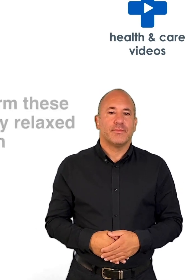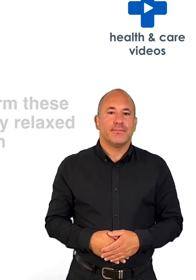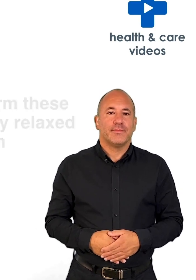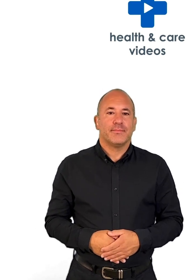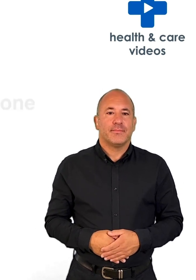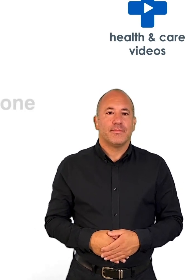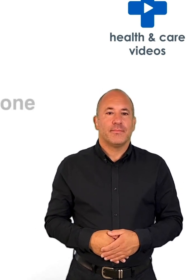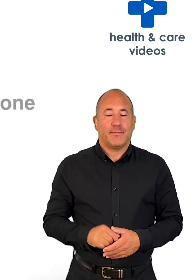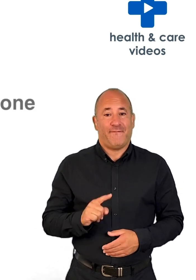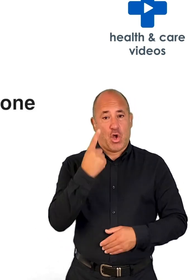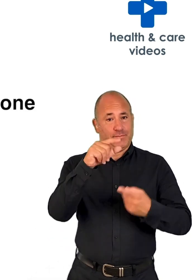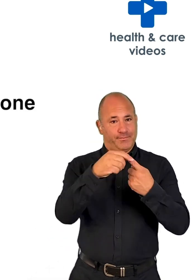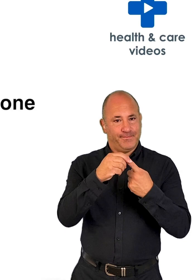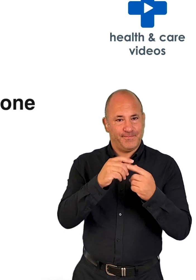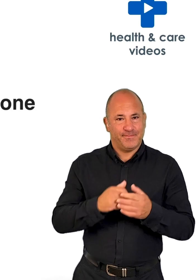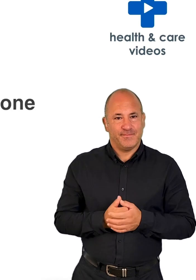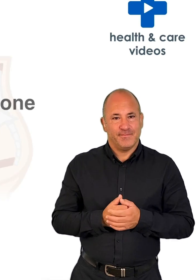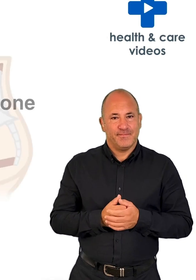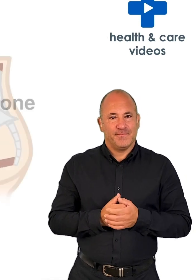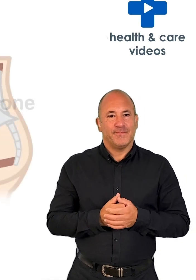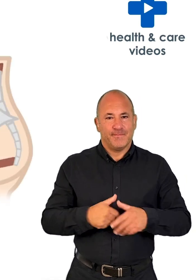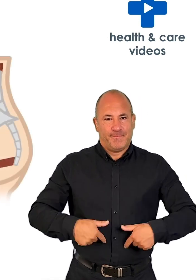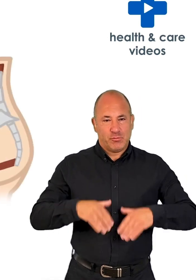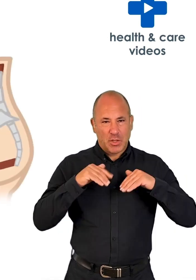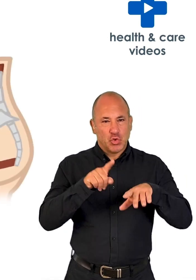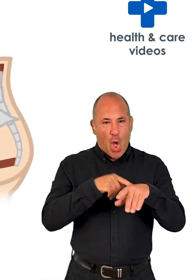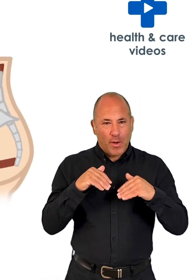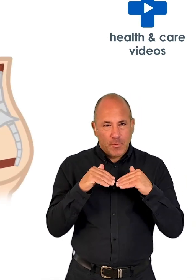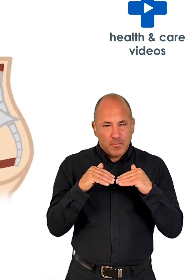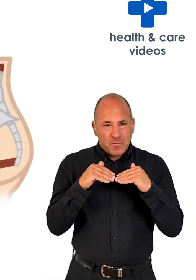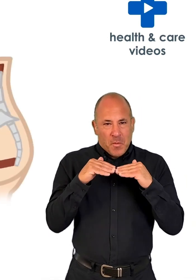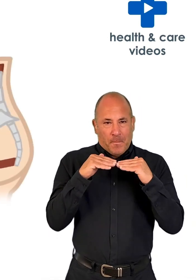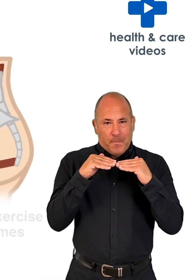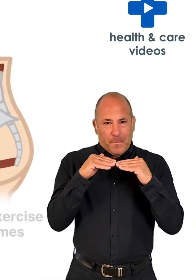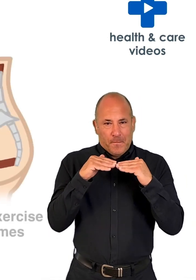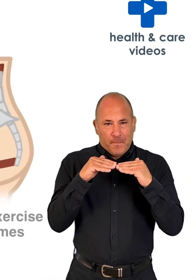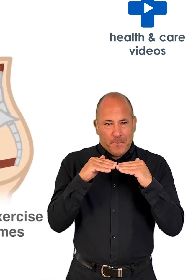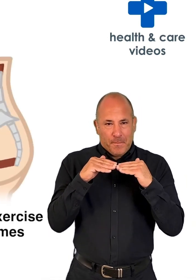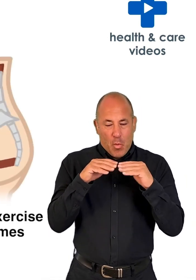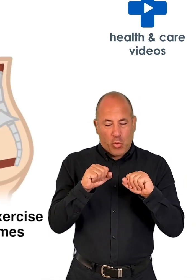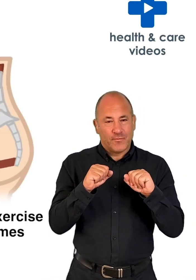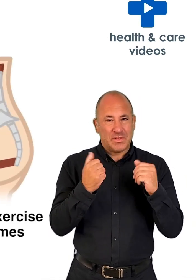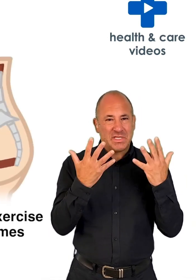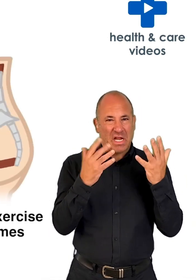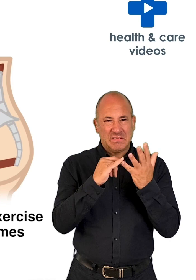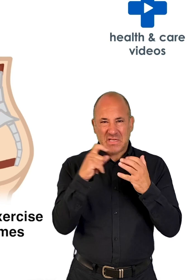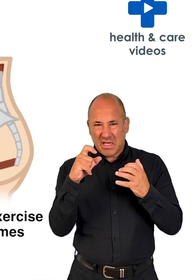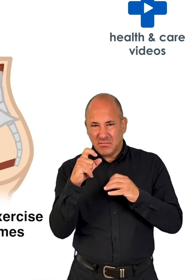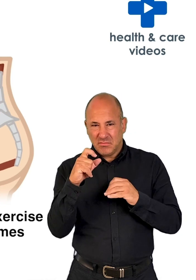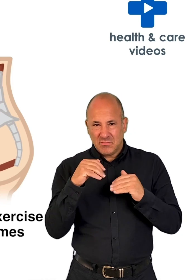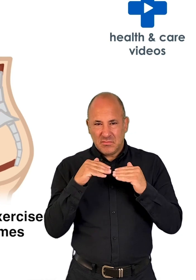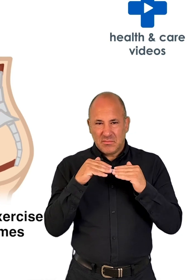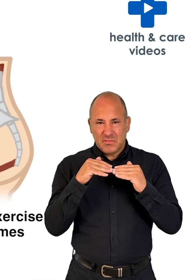or lying down. Exercise 1. Slowly tighten and lift your pelvic floor. Hold this